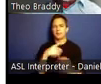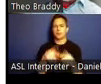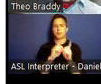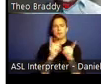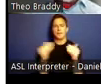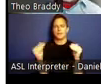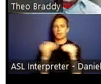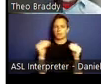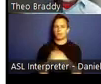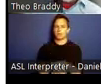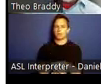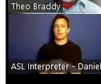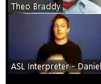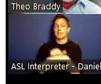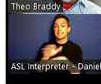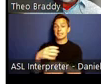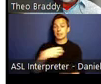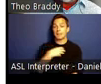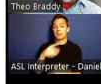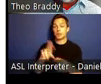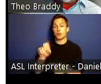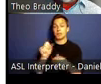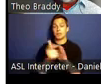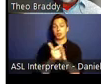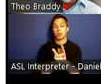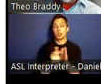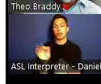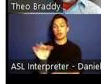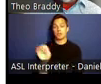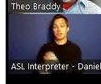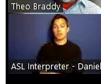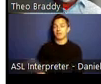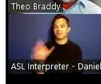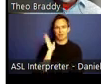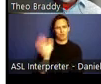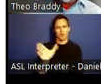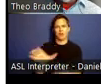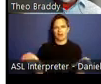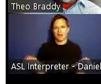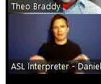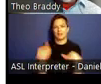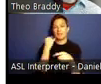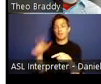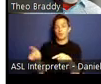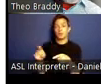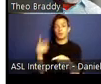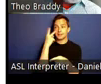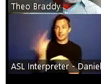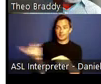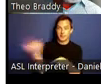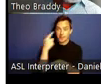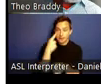Justice. Send a complaint to the U.S. Attorney's Office. They will act. If you see something, say